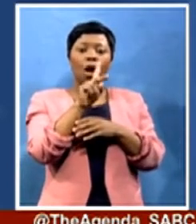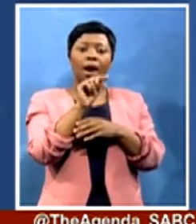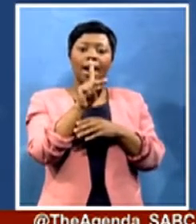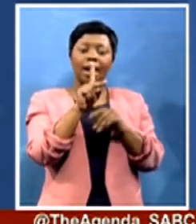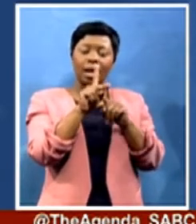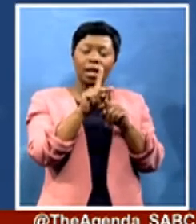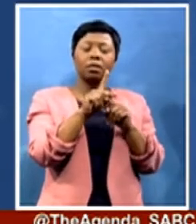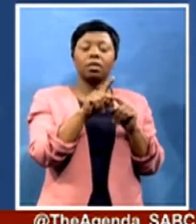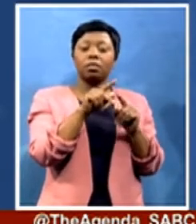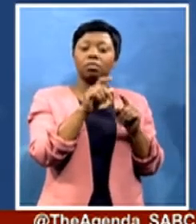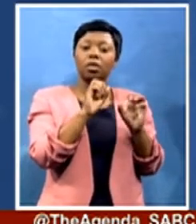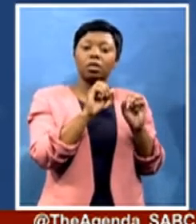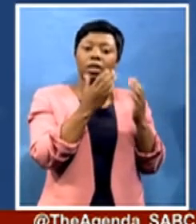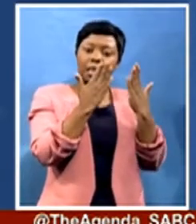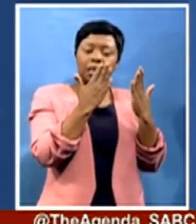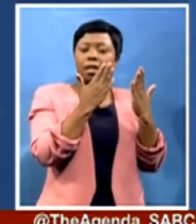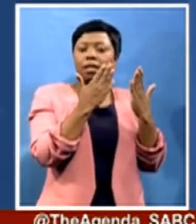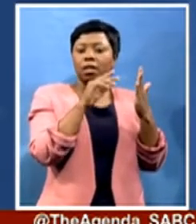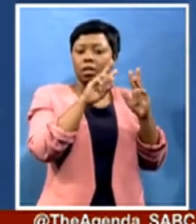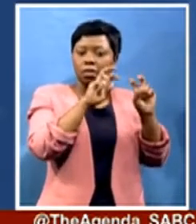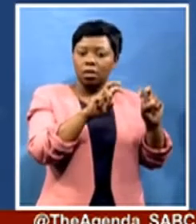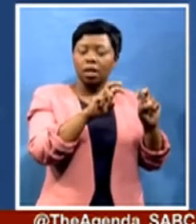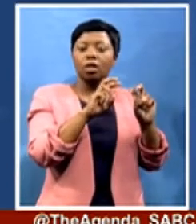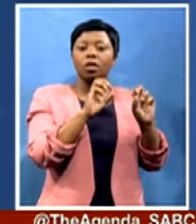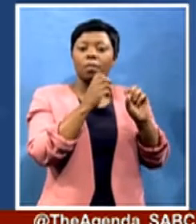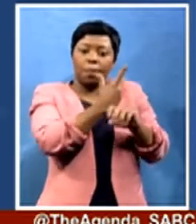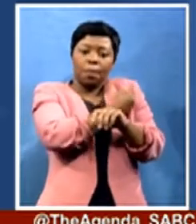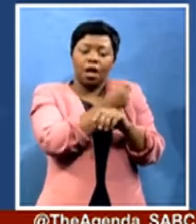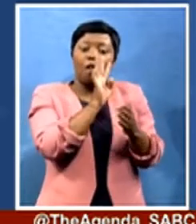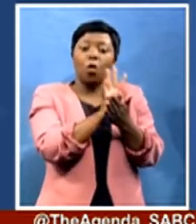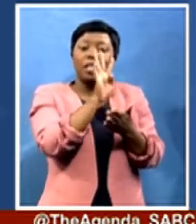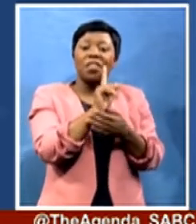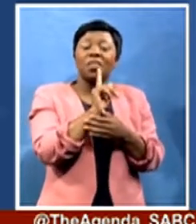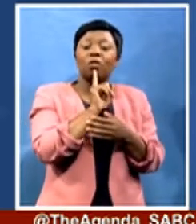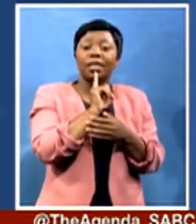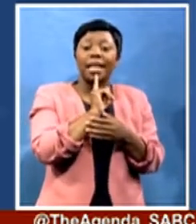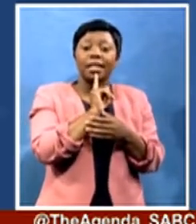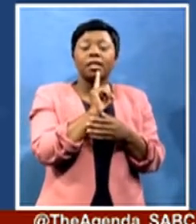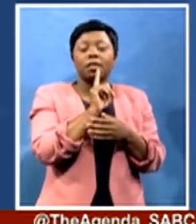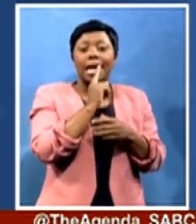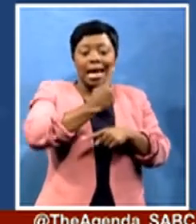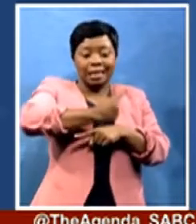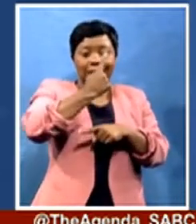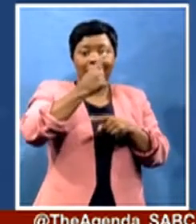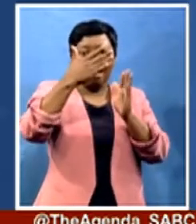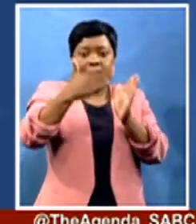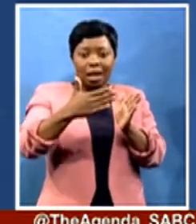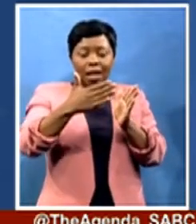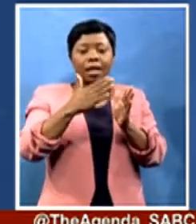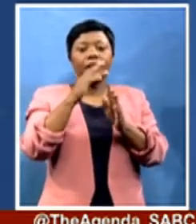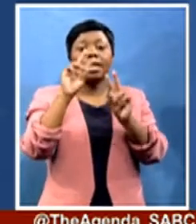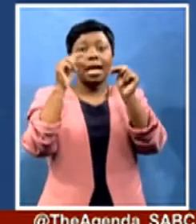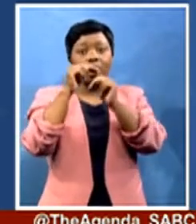13,000, sometimes 14,000 healthcare workers a day nationally through the sites. Remember that the vaccination sites in the